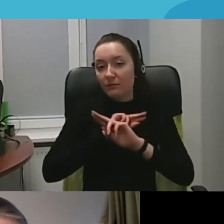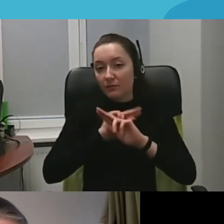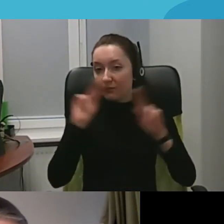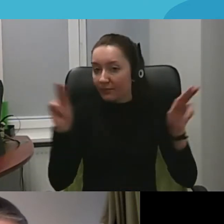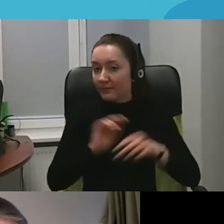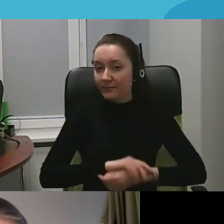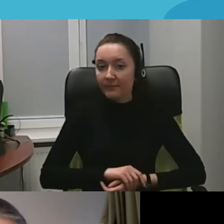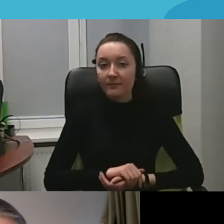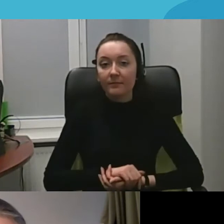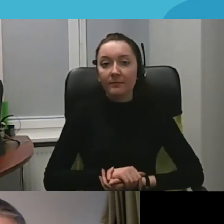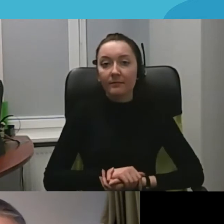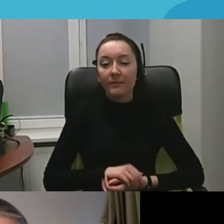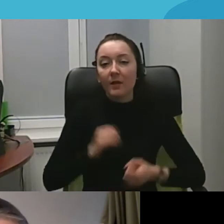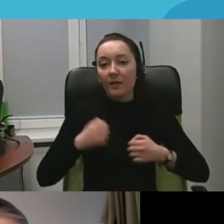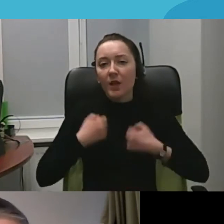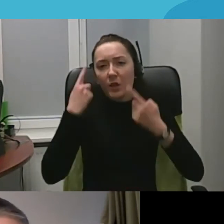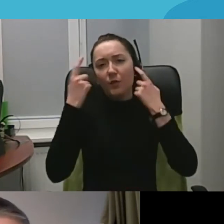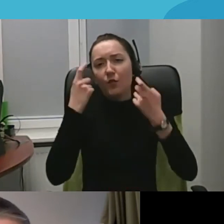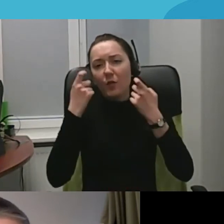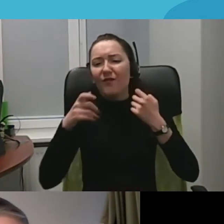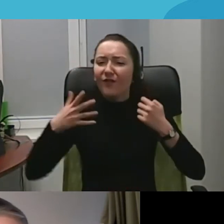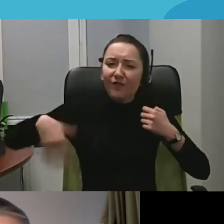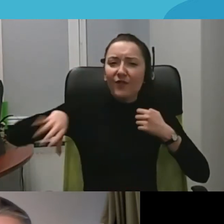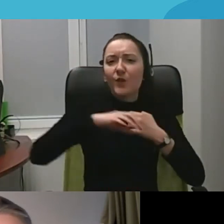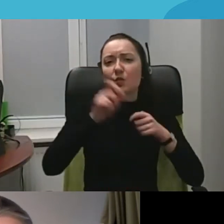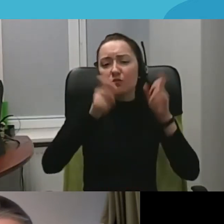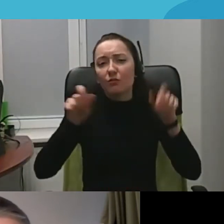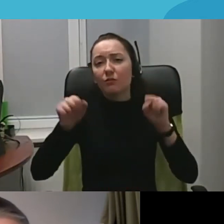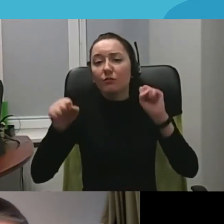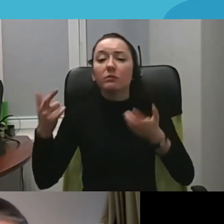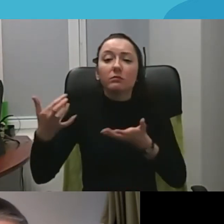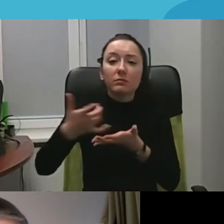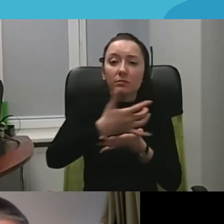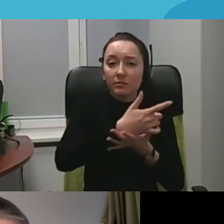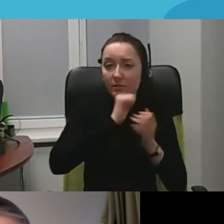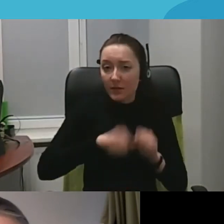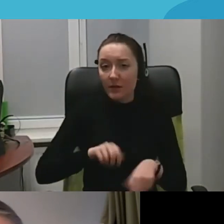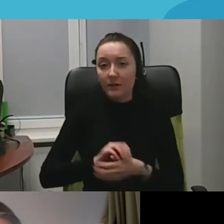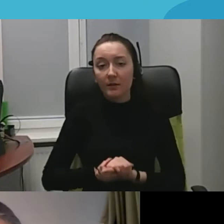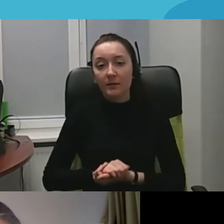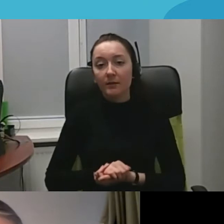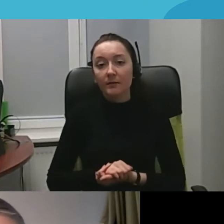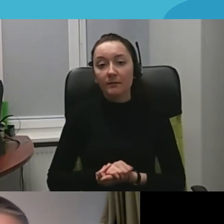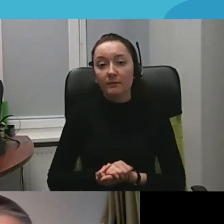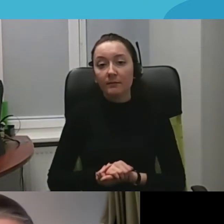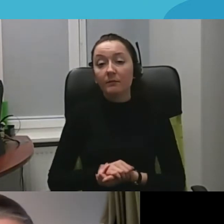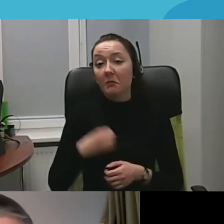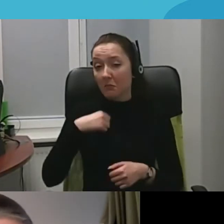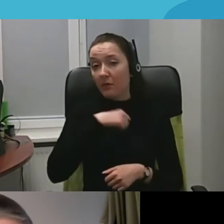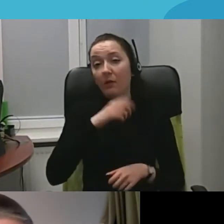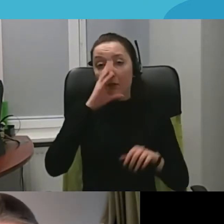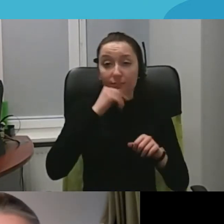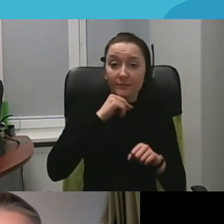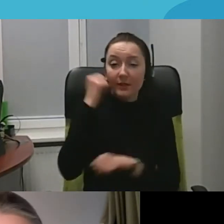relevant stakeholders. And this is what my staff in Geneva and myself are doing on a daily basis. And now the